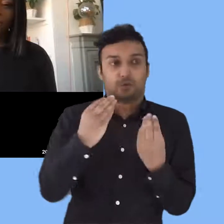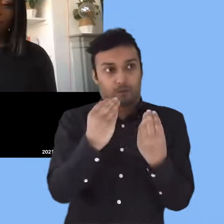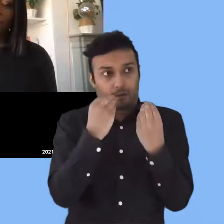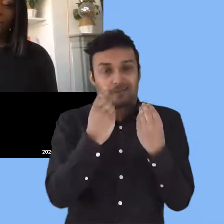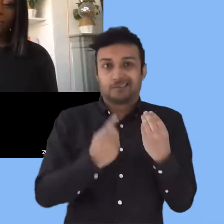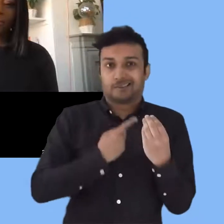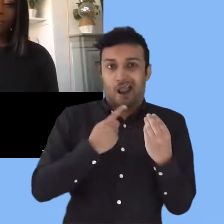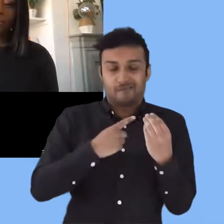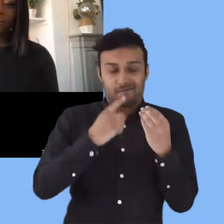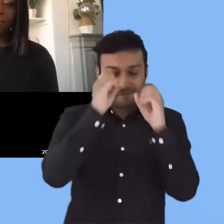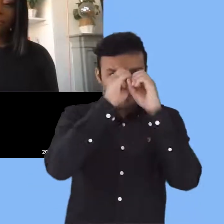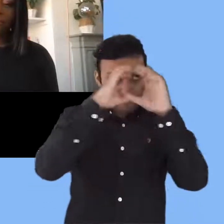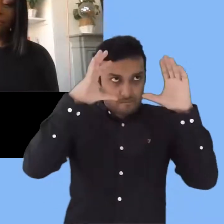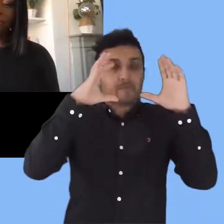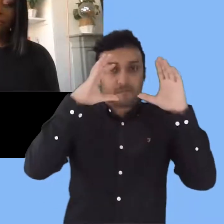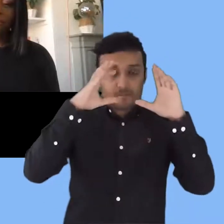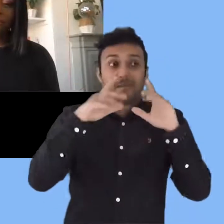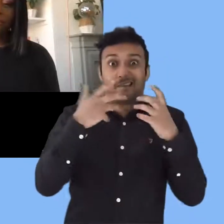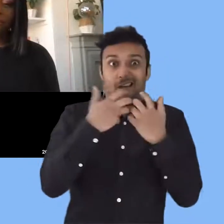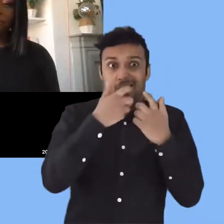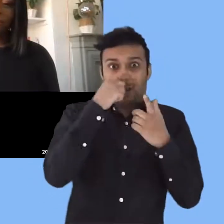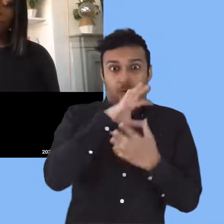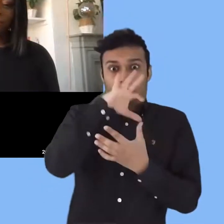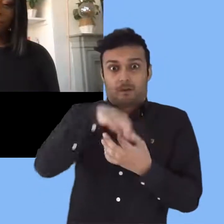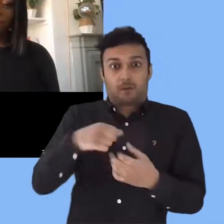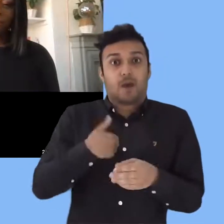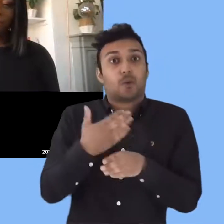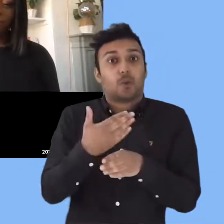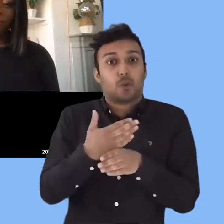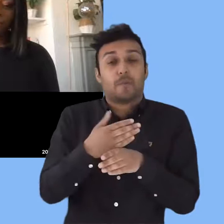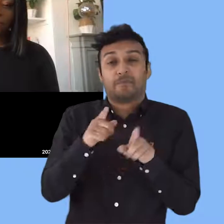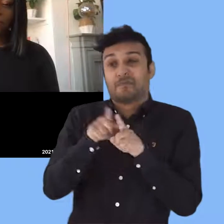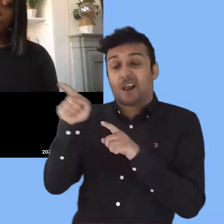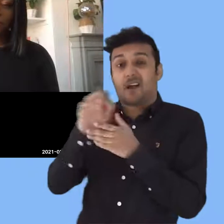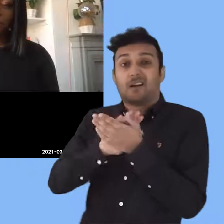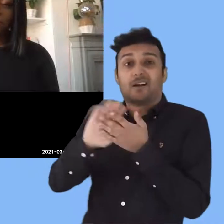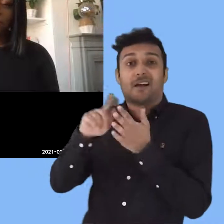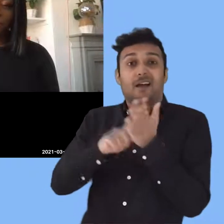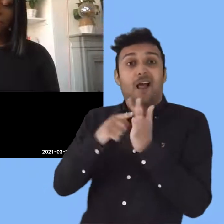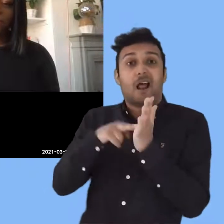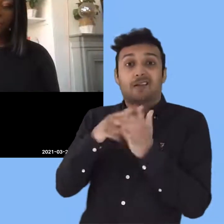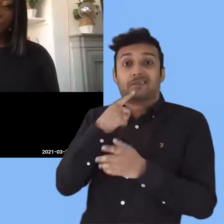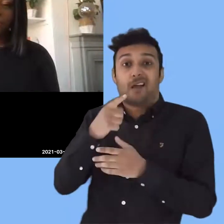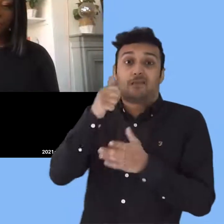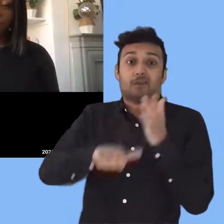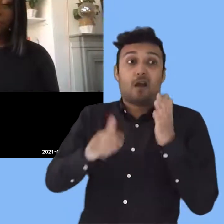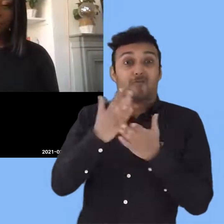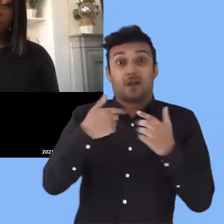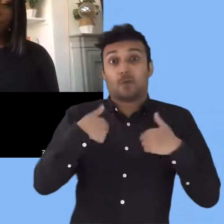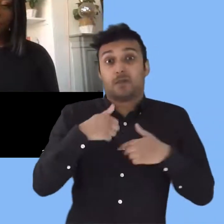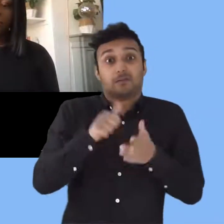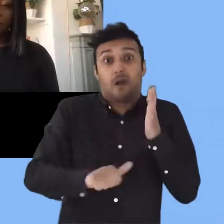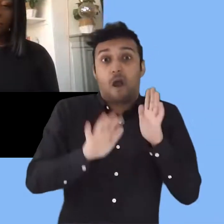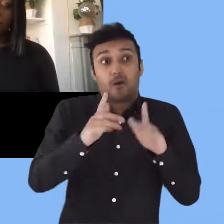that we do. It's really important to say, as Helen said at the beginning, that we are right at the beginning of our anti-racism